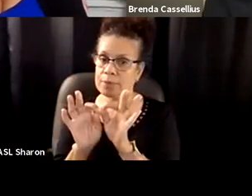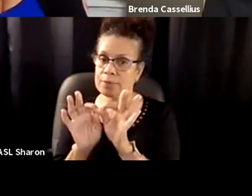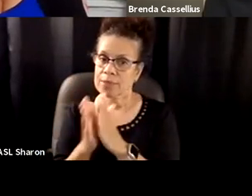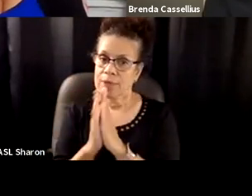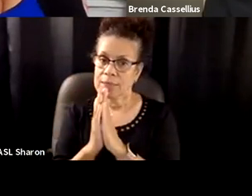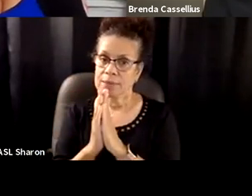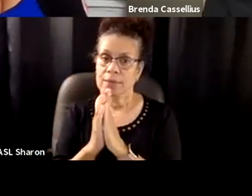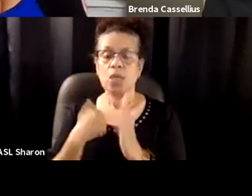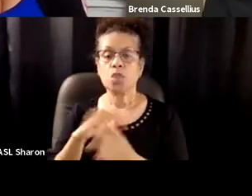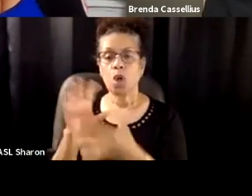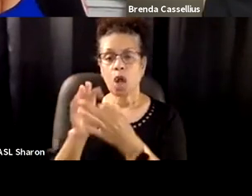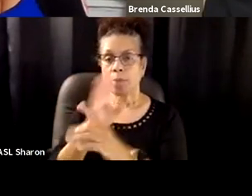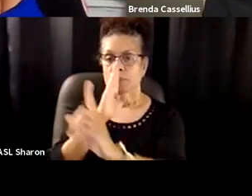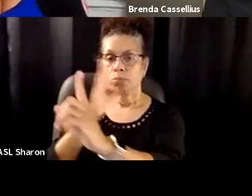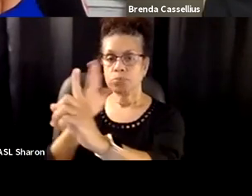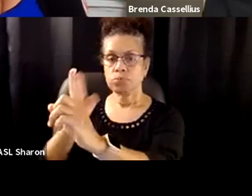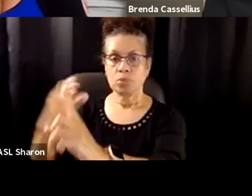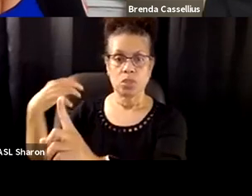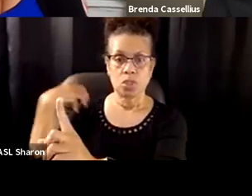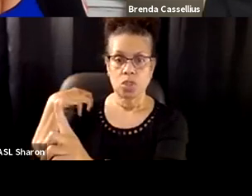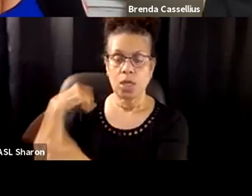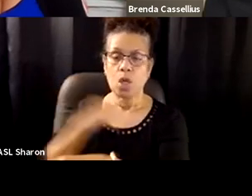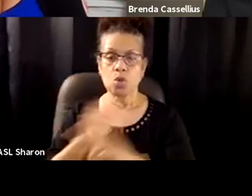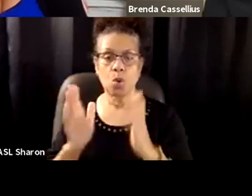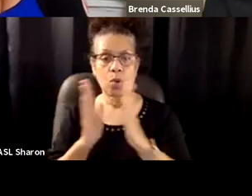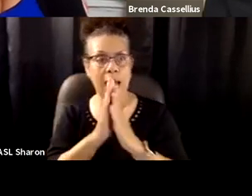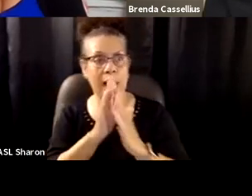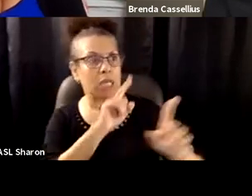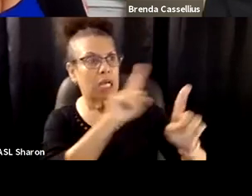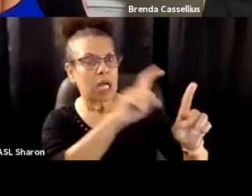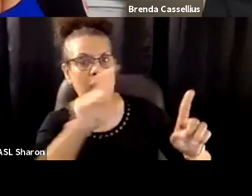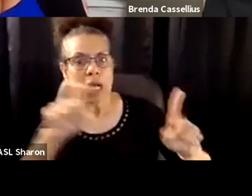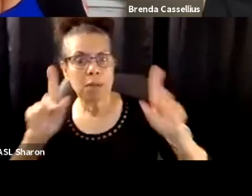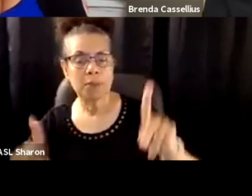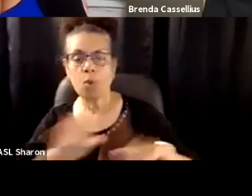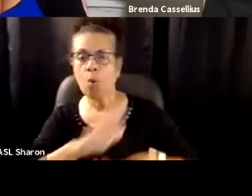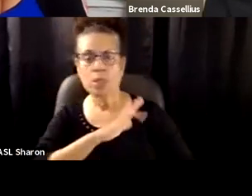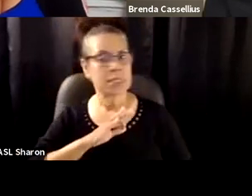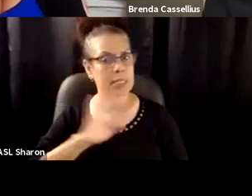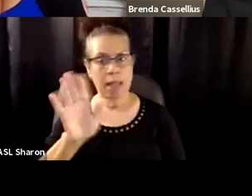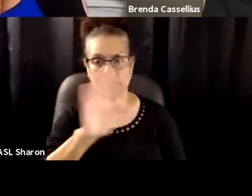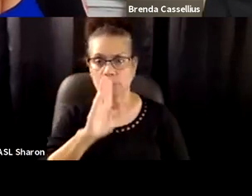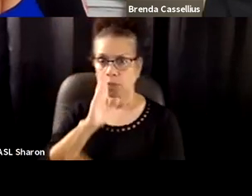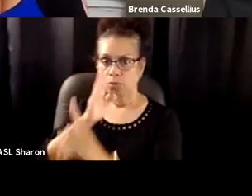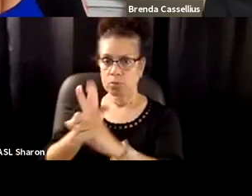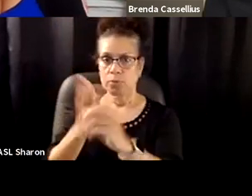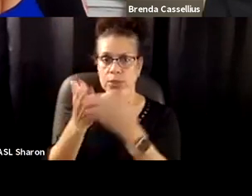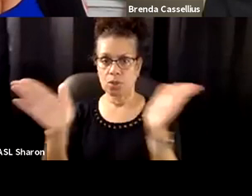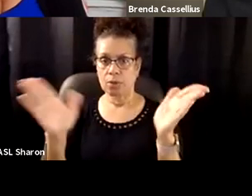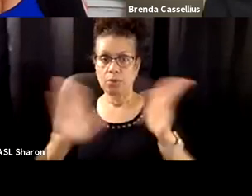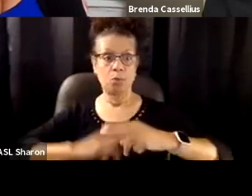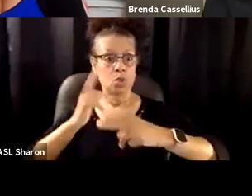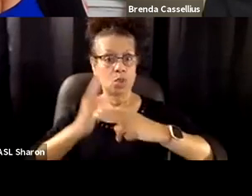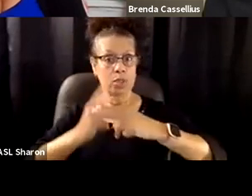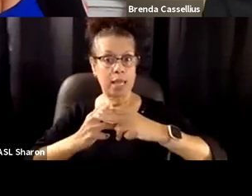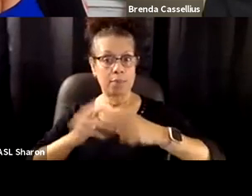chair and refrain from addressing individual school committee members or district staff when i call your name please